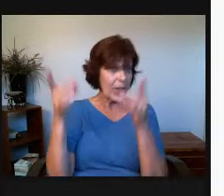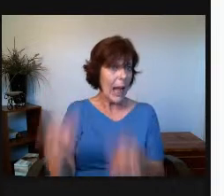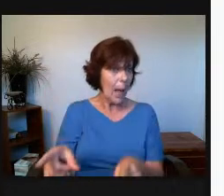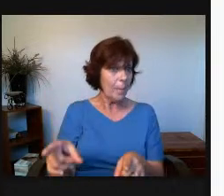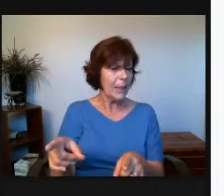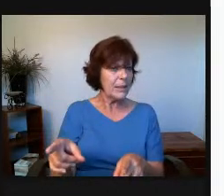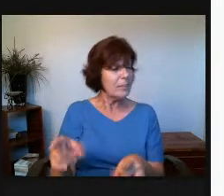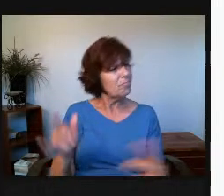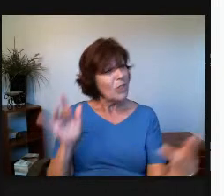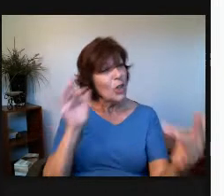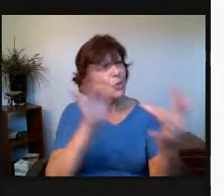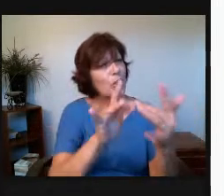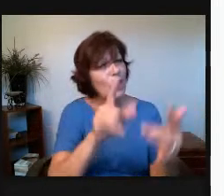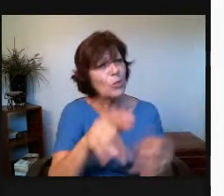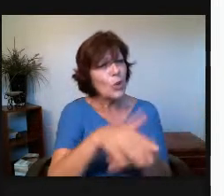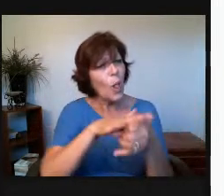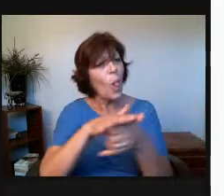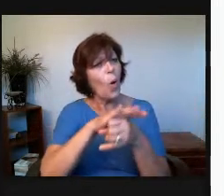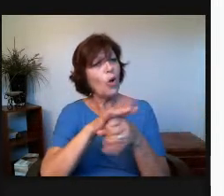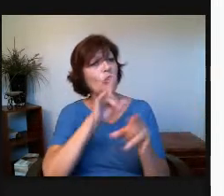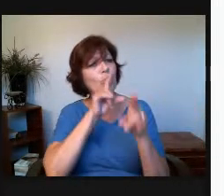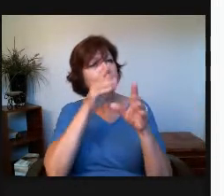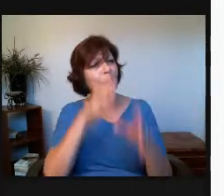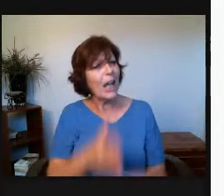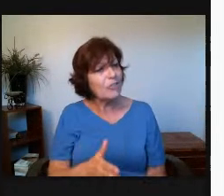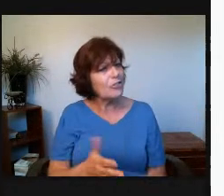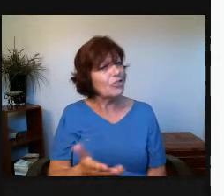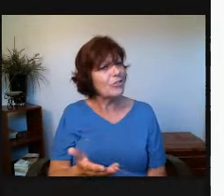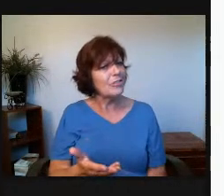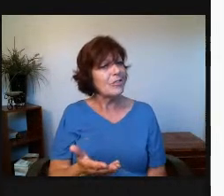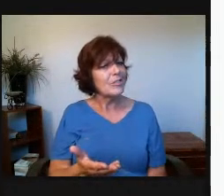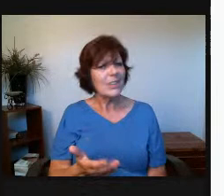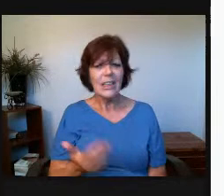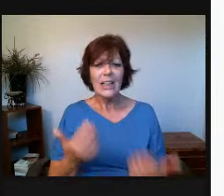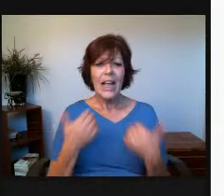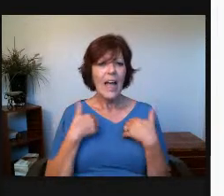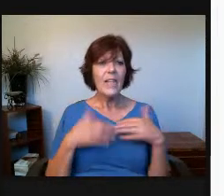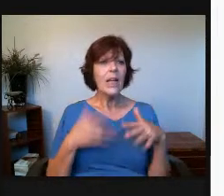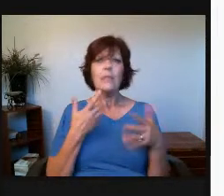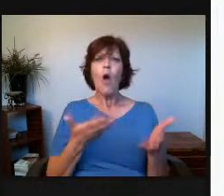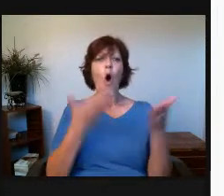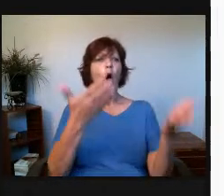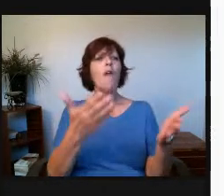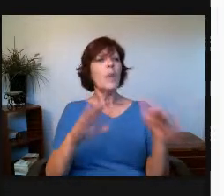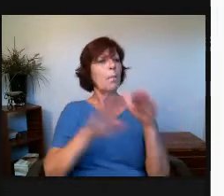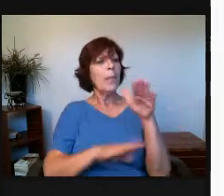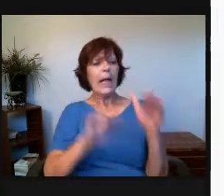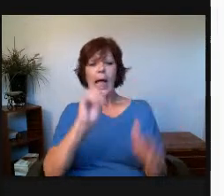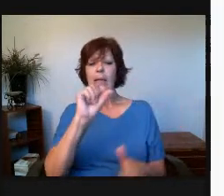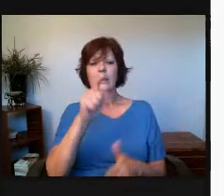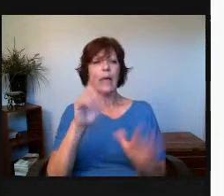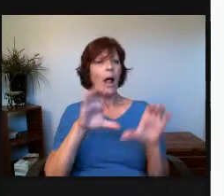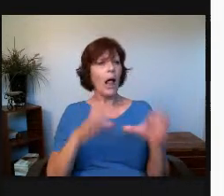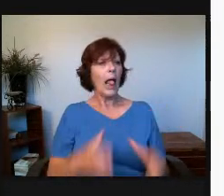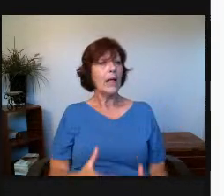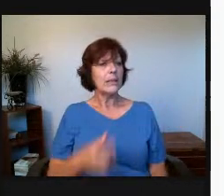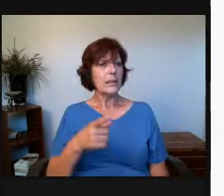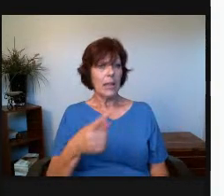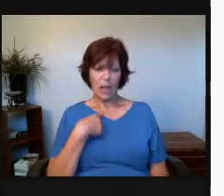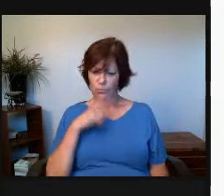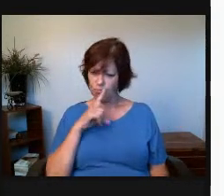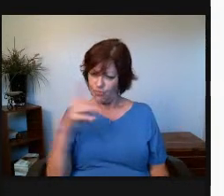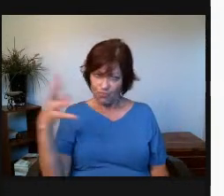reach out to your local responders and offer to hold basic ASL classes. I'm sure that they would jump on